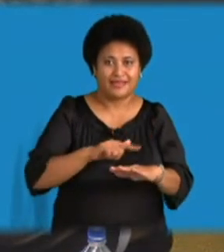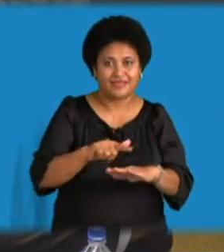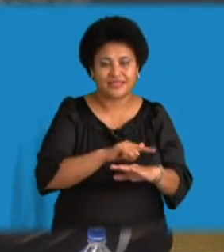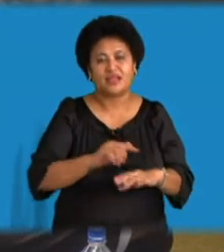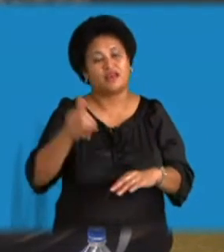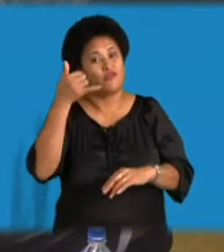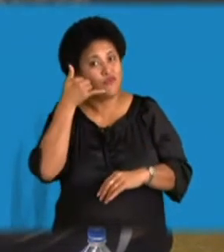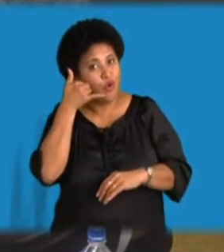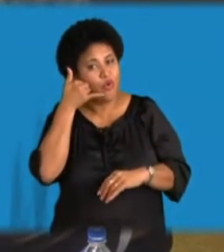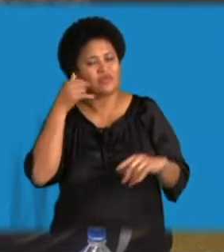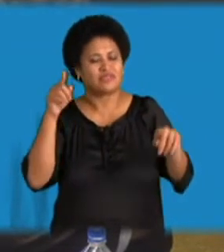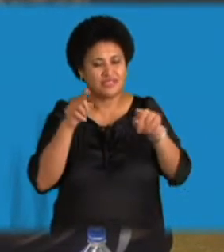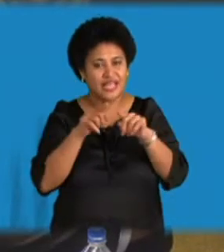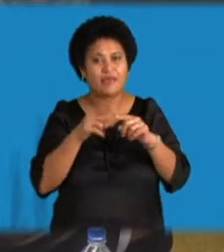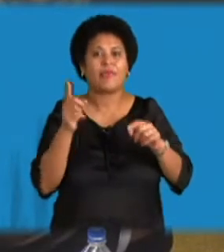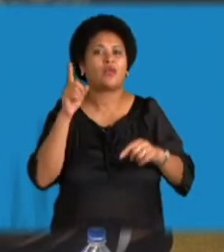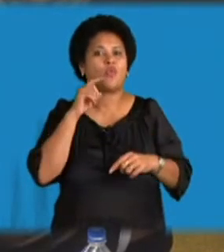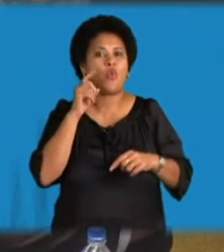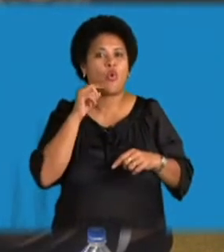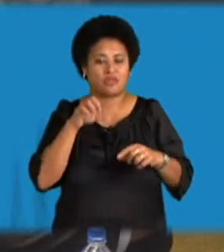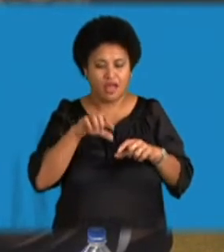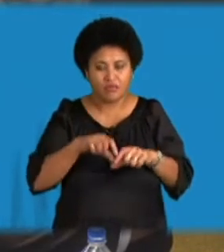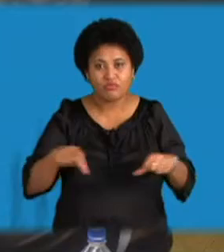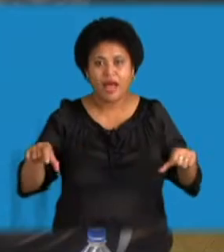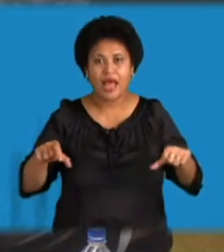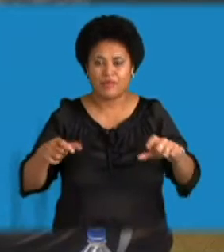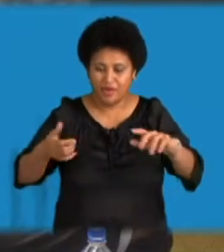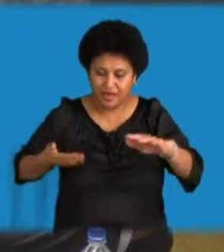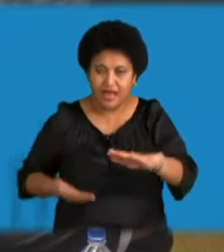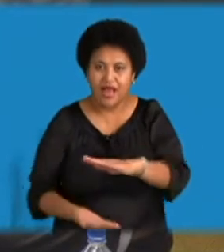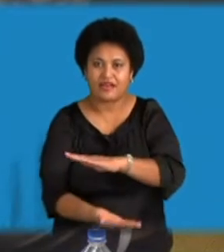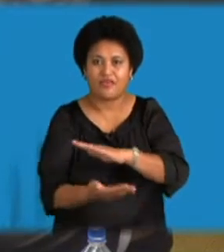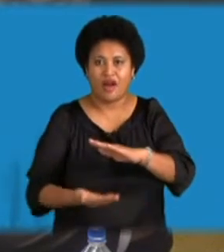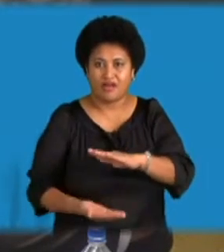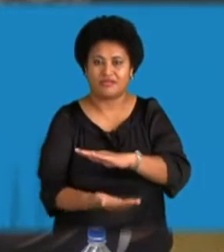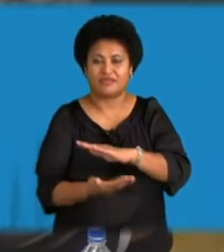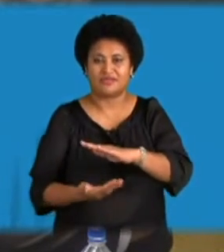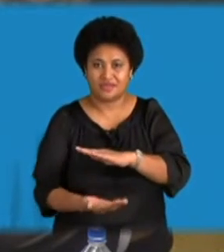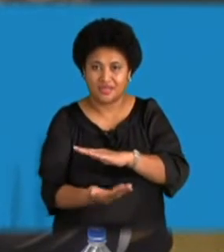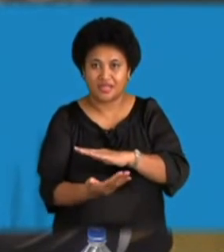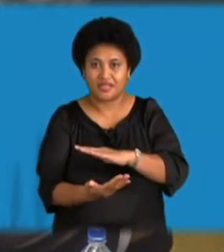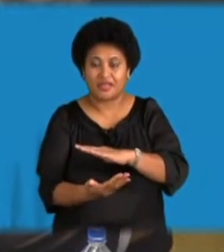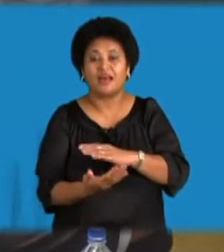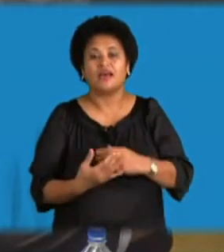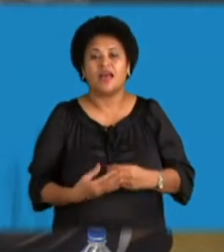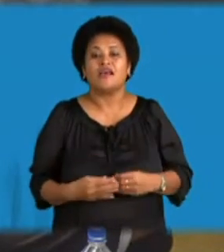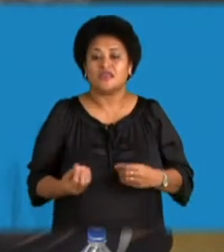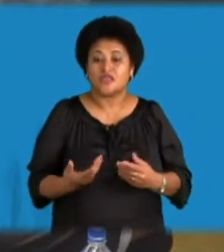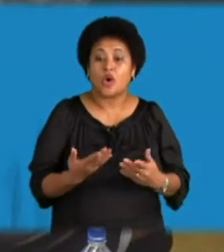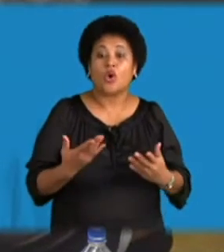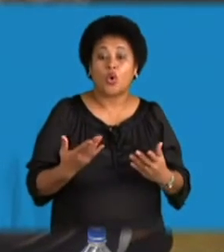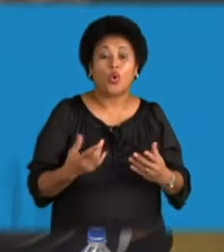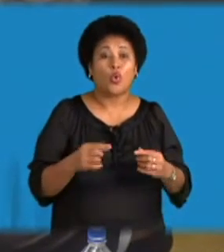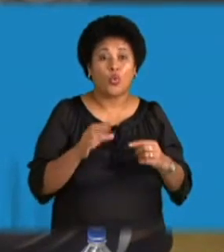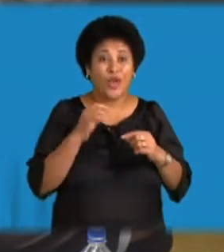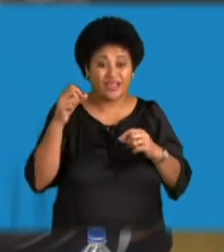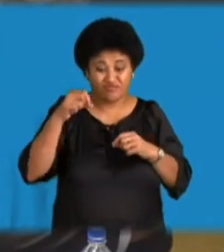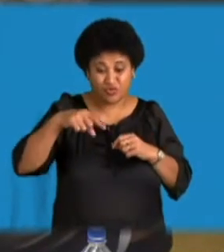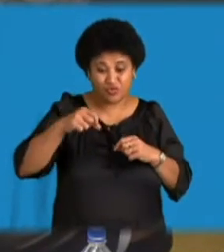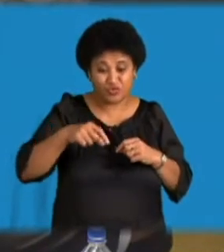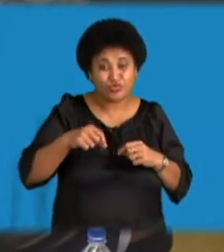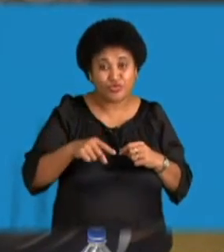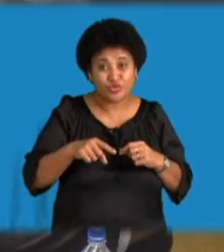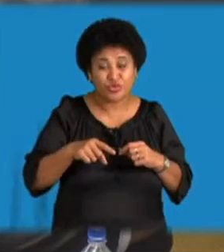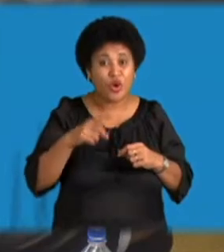Madam Speaker, traditionally in Fiji when they built roads, they used to put the water pipes underneath the road. So every time there's a water leakage, you dig